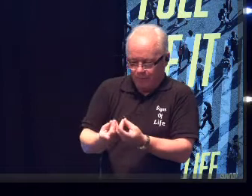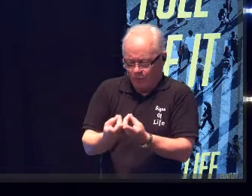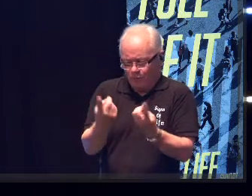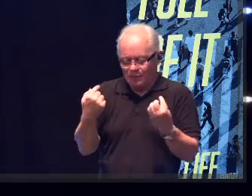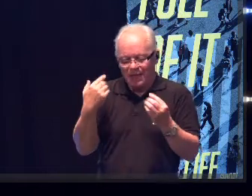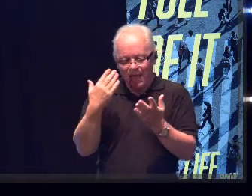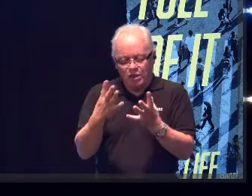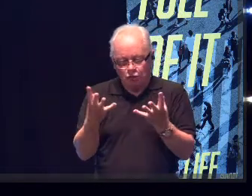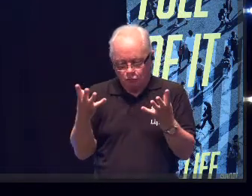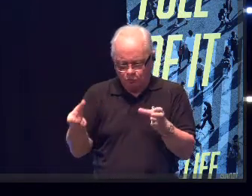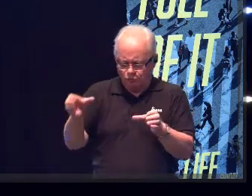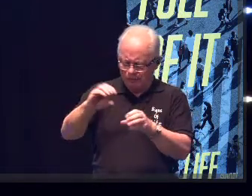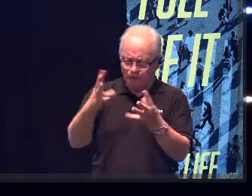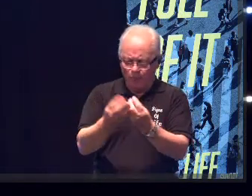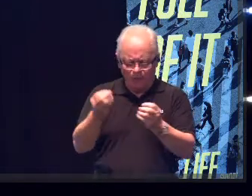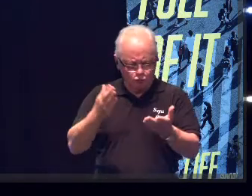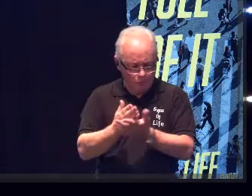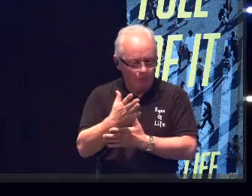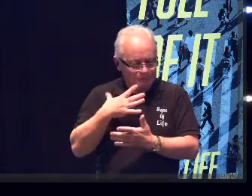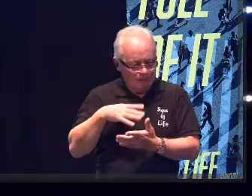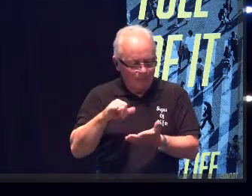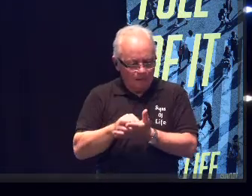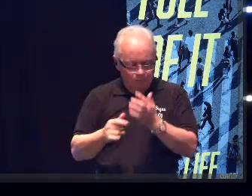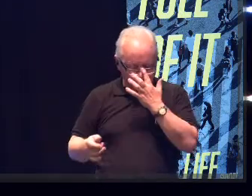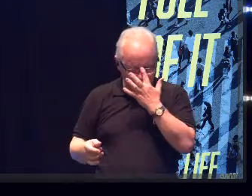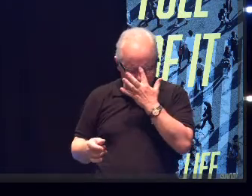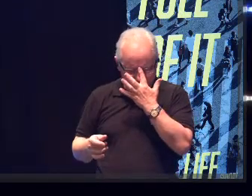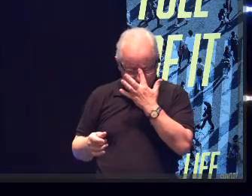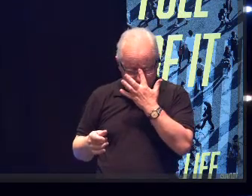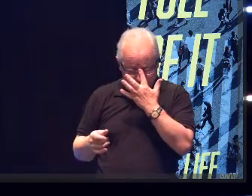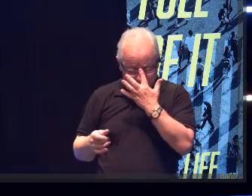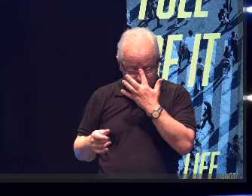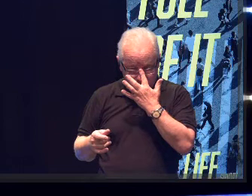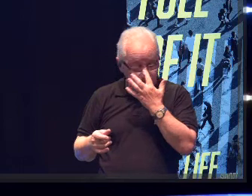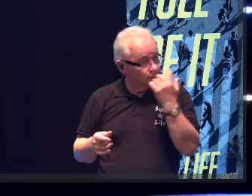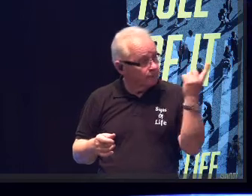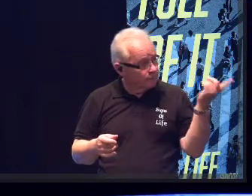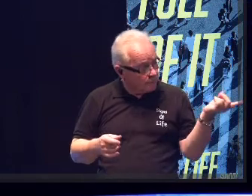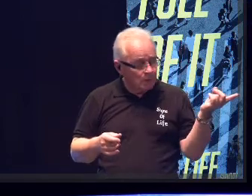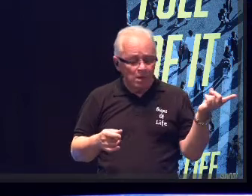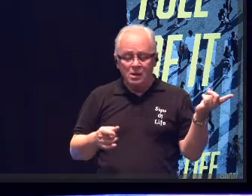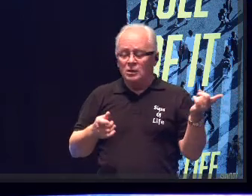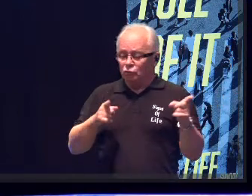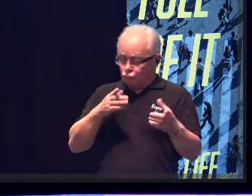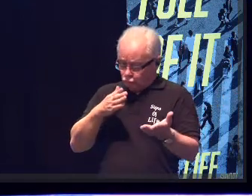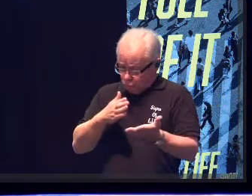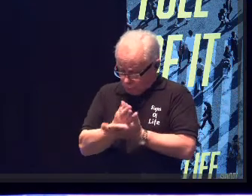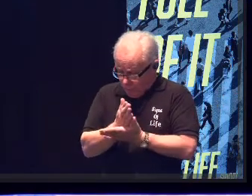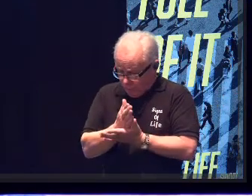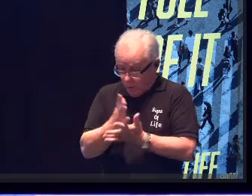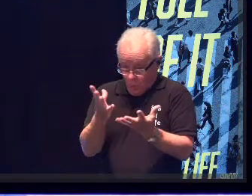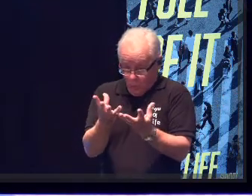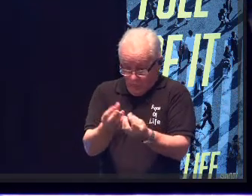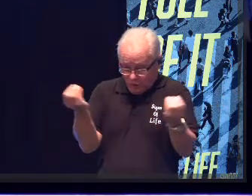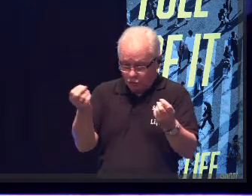Sorry, grace without truth. I maybe said that the wrong way around. Truth, and here's the real snappy one. Truth without